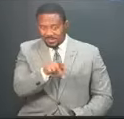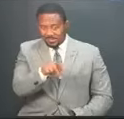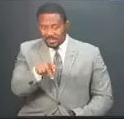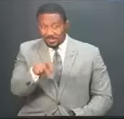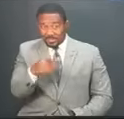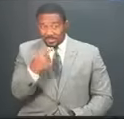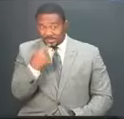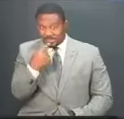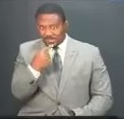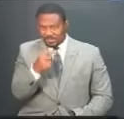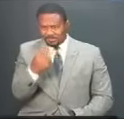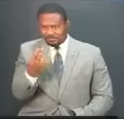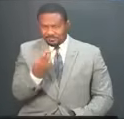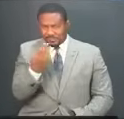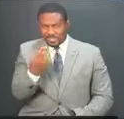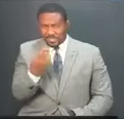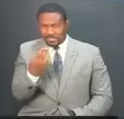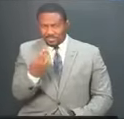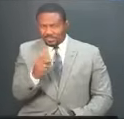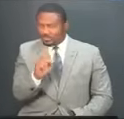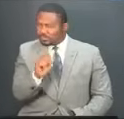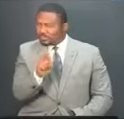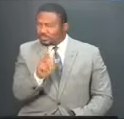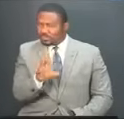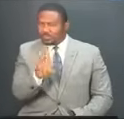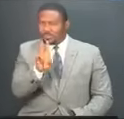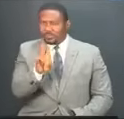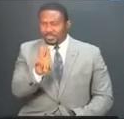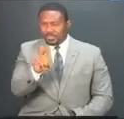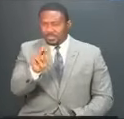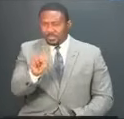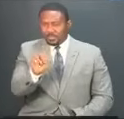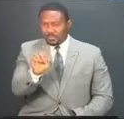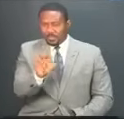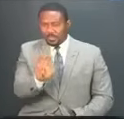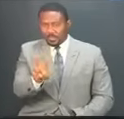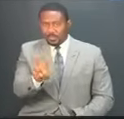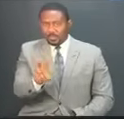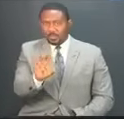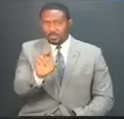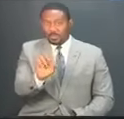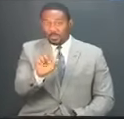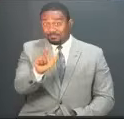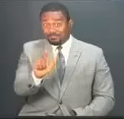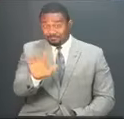on Thursday, 27th of November, 2025,